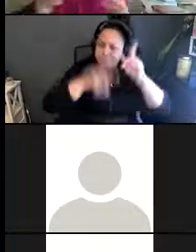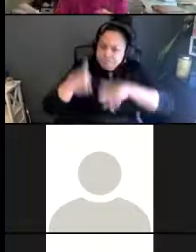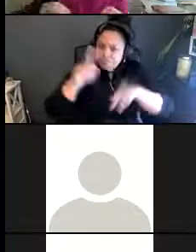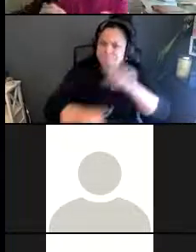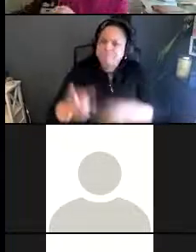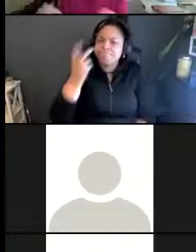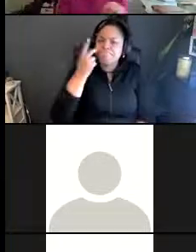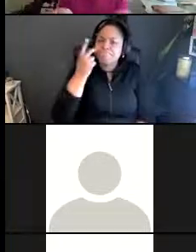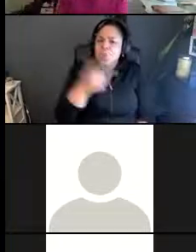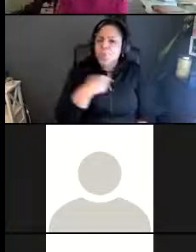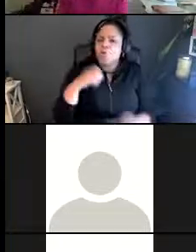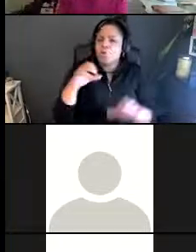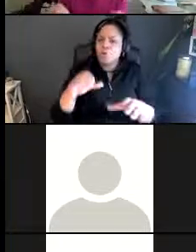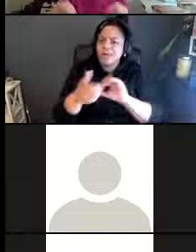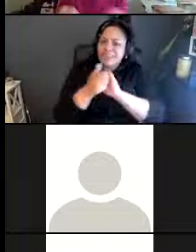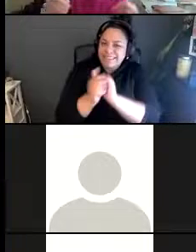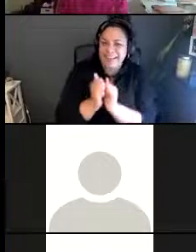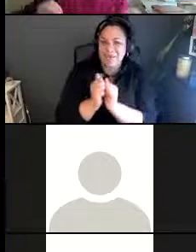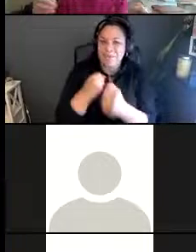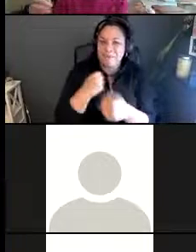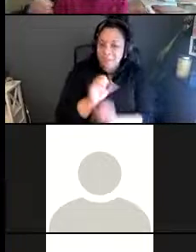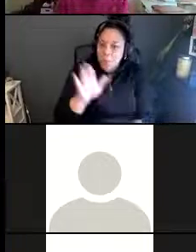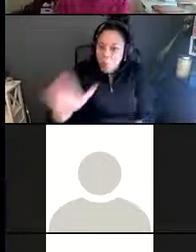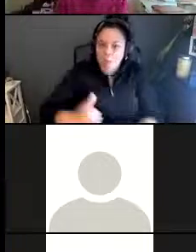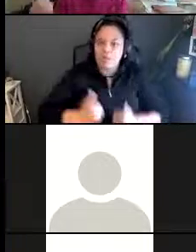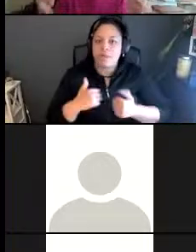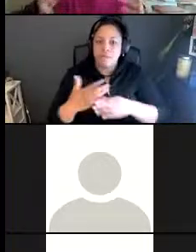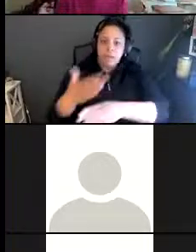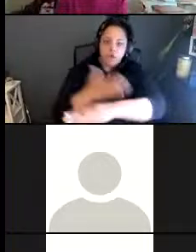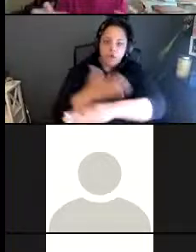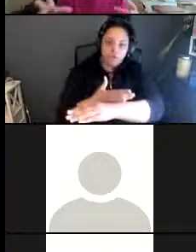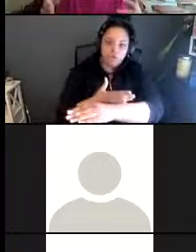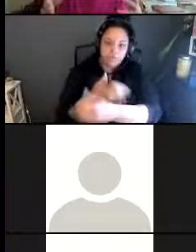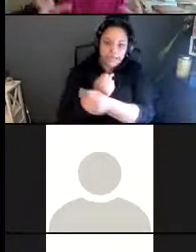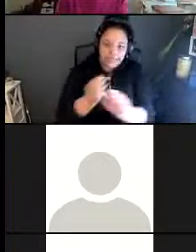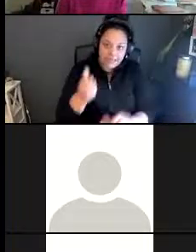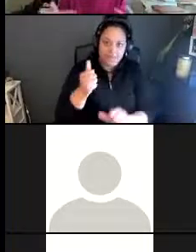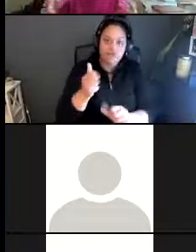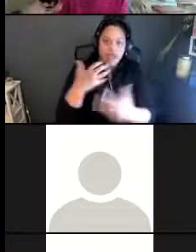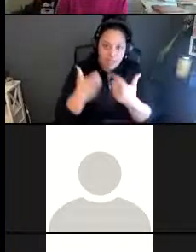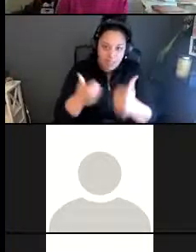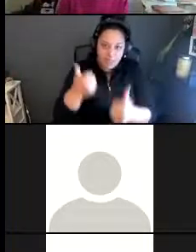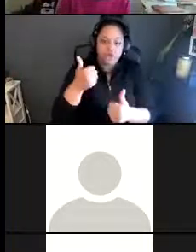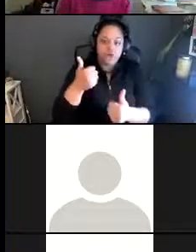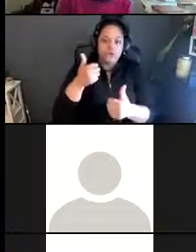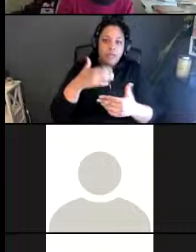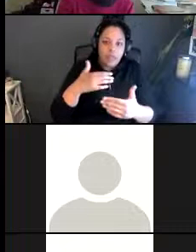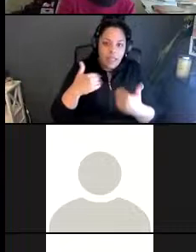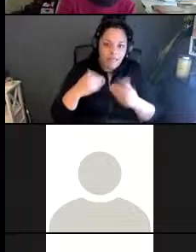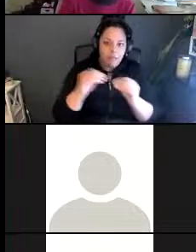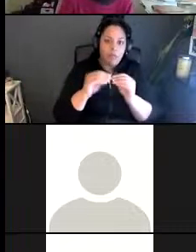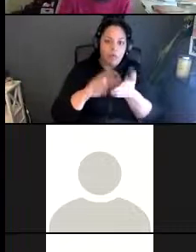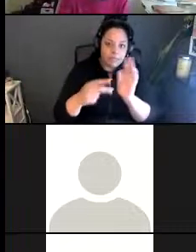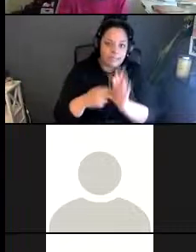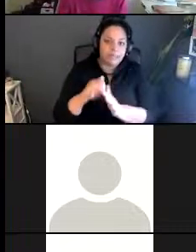see what we can do together to make your life better and safer and healthier and having more meaning.